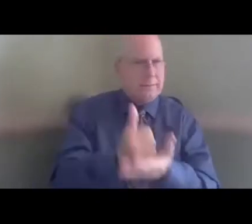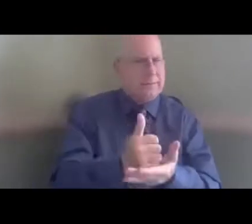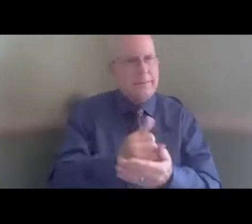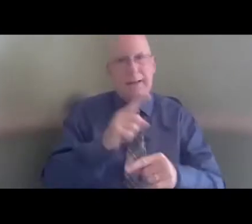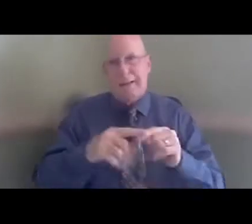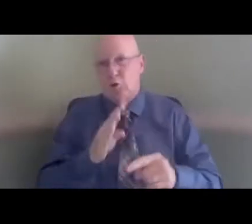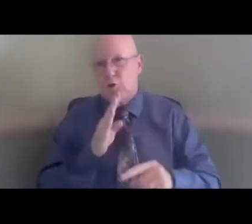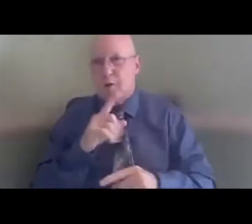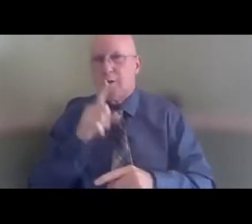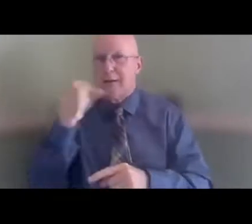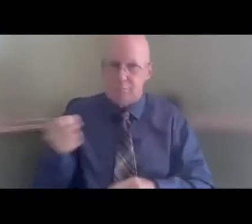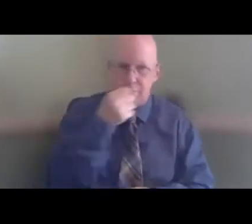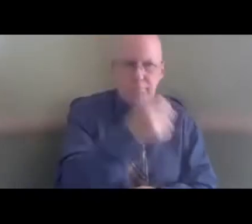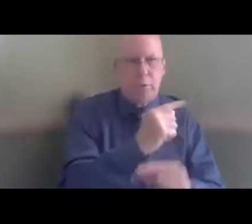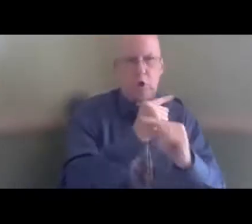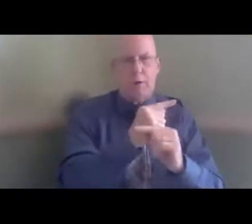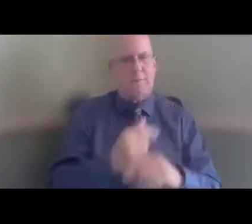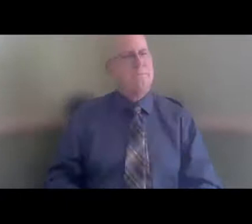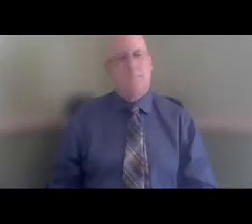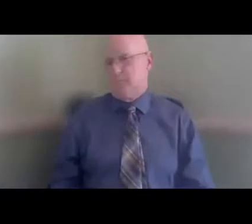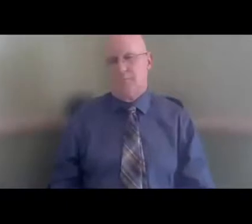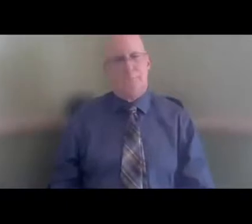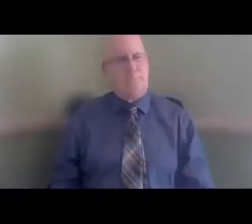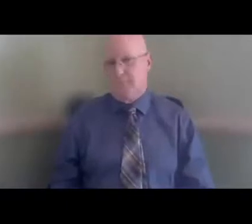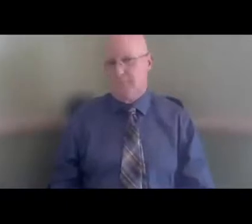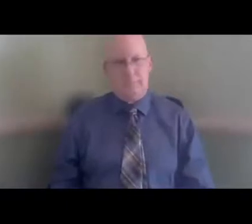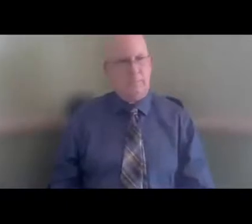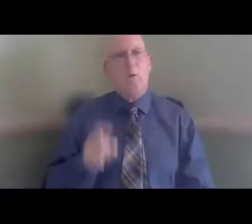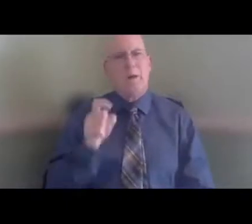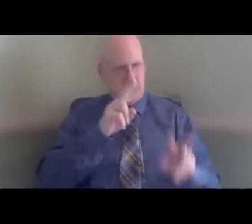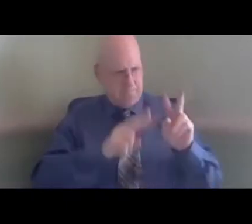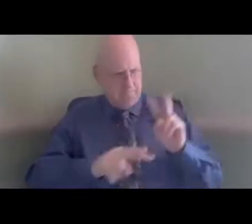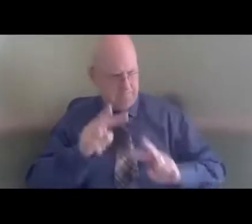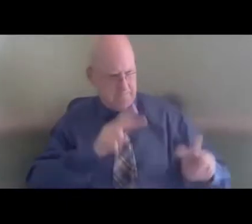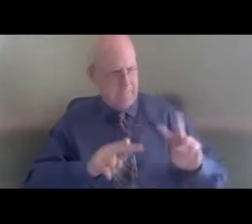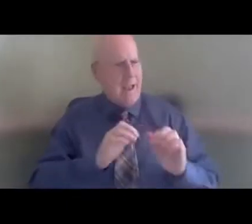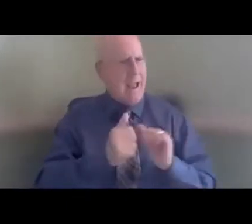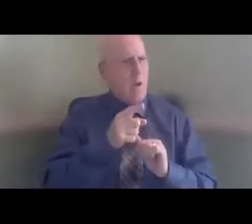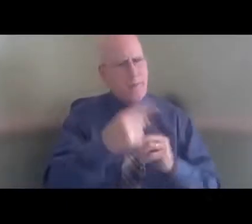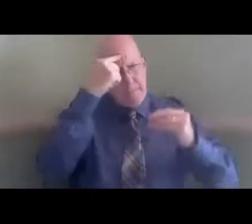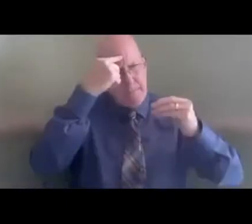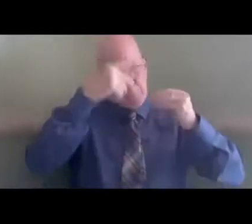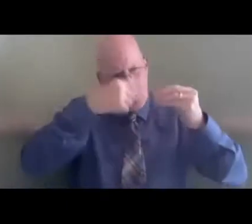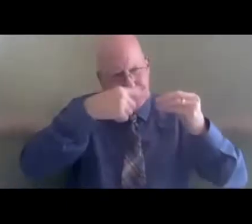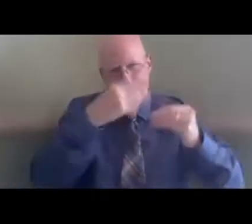under a guardianship. No, we have to go that step further and really see what does the processing of the information look like.